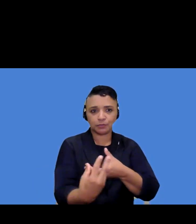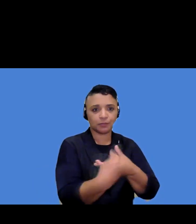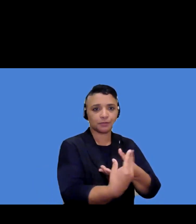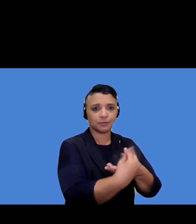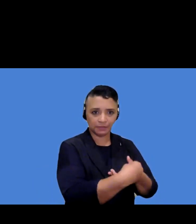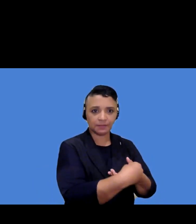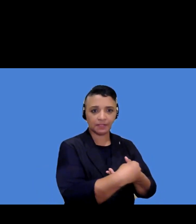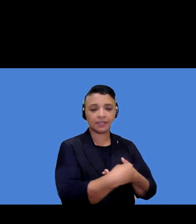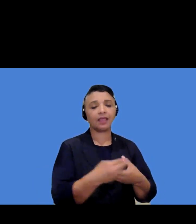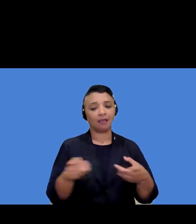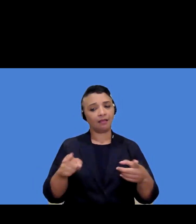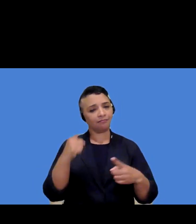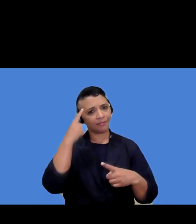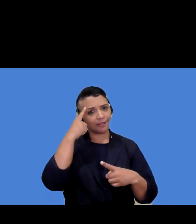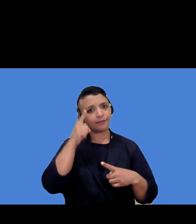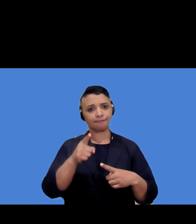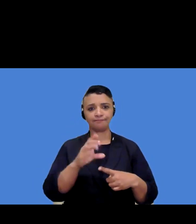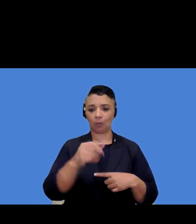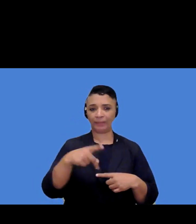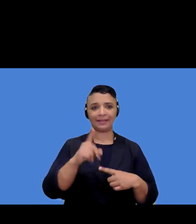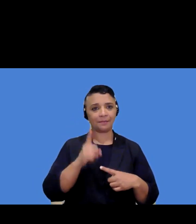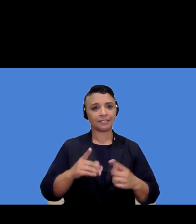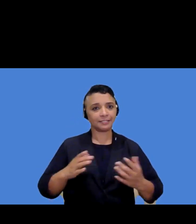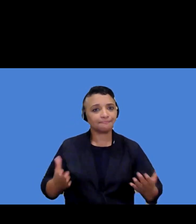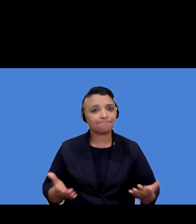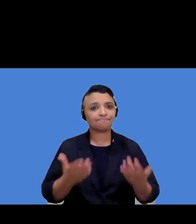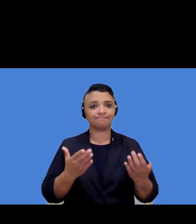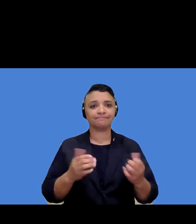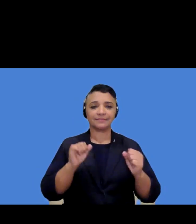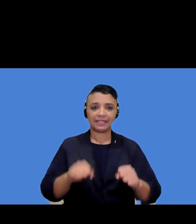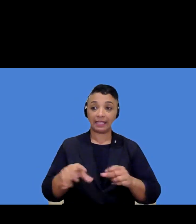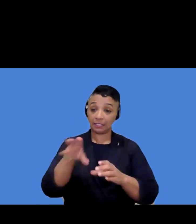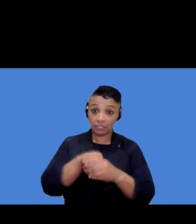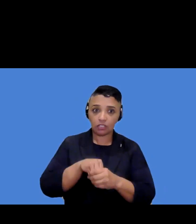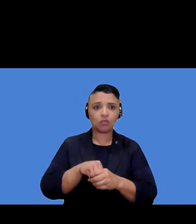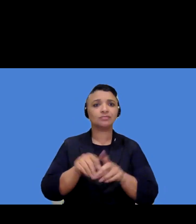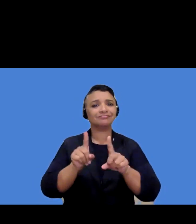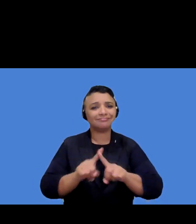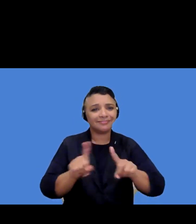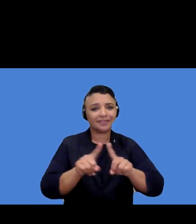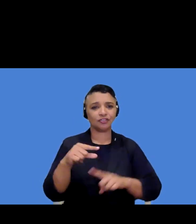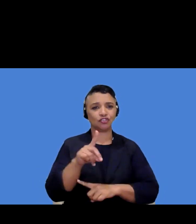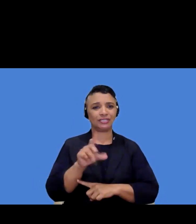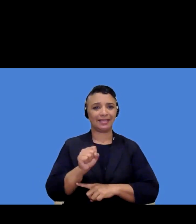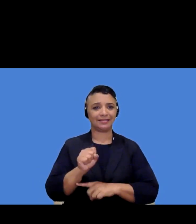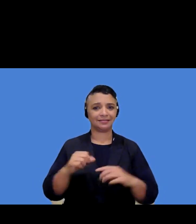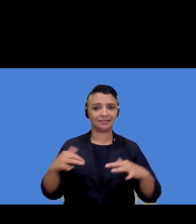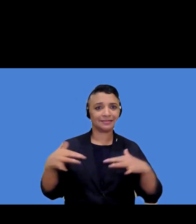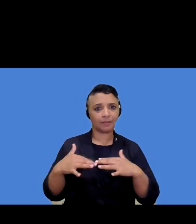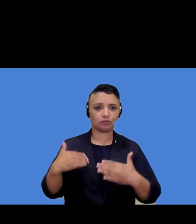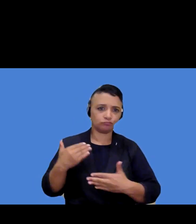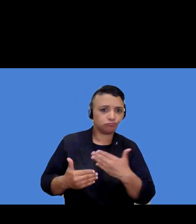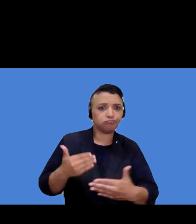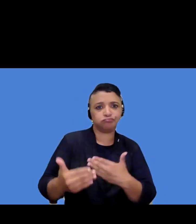concept that OPDs should be involved in every phase of the Global Disability Summit, from the